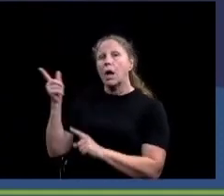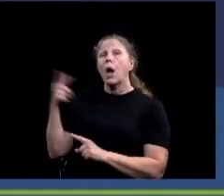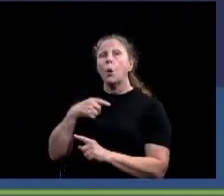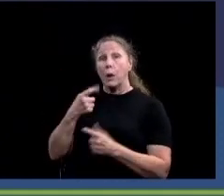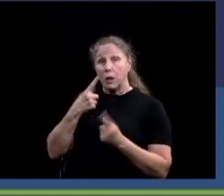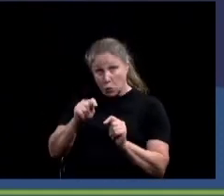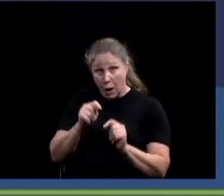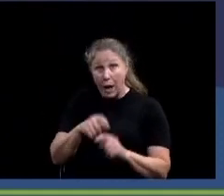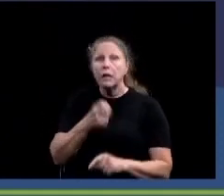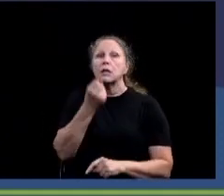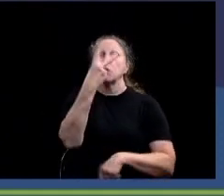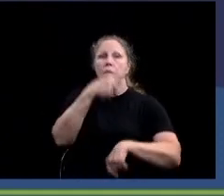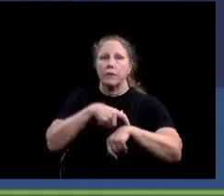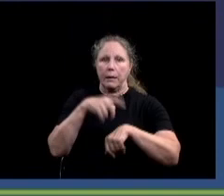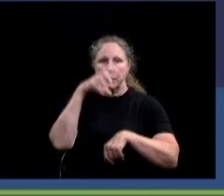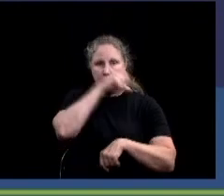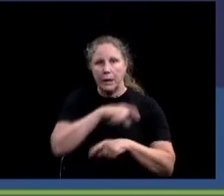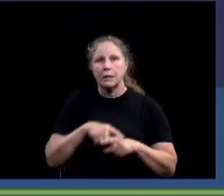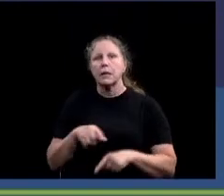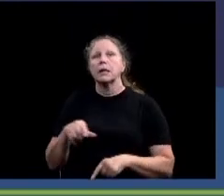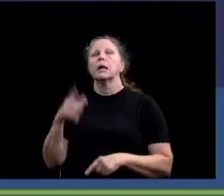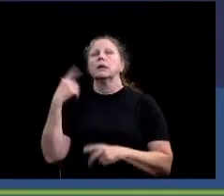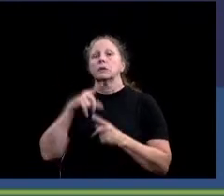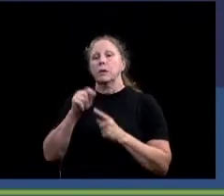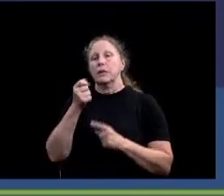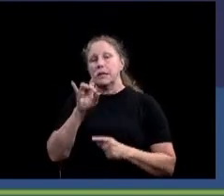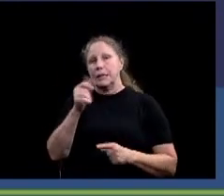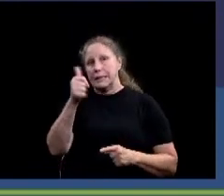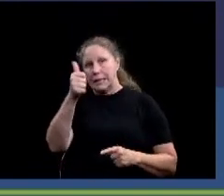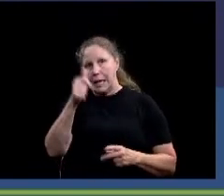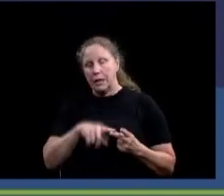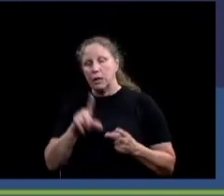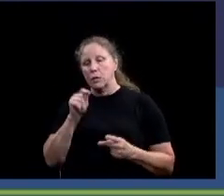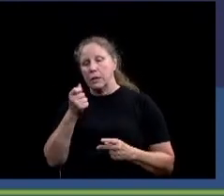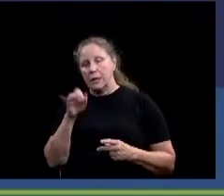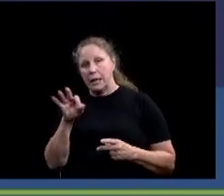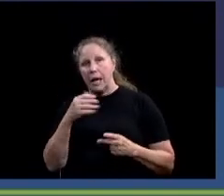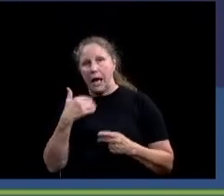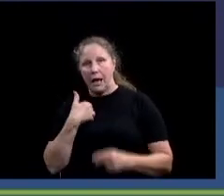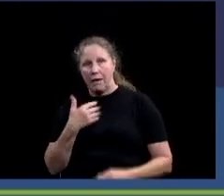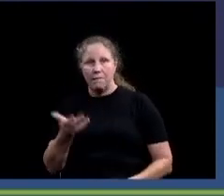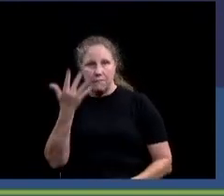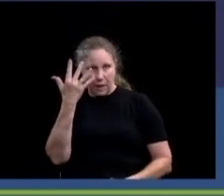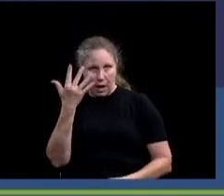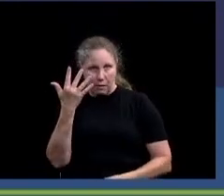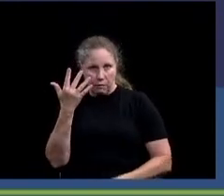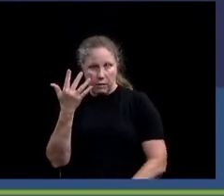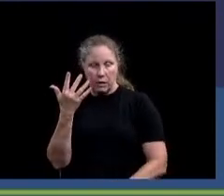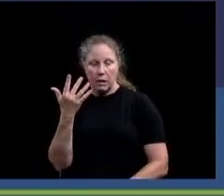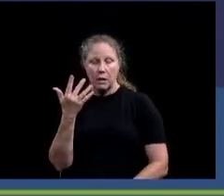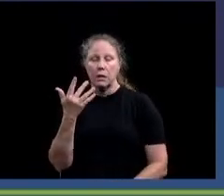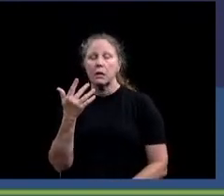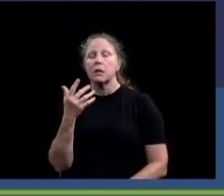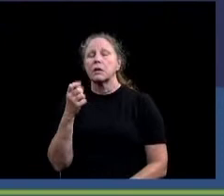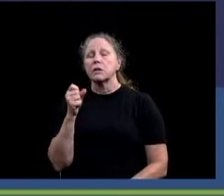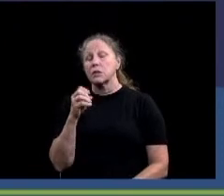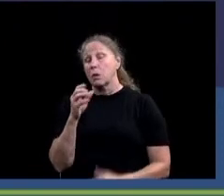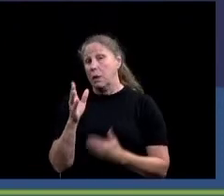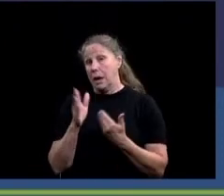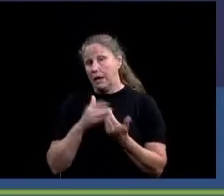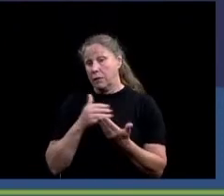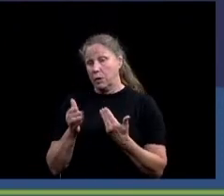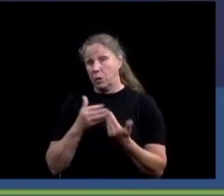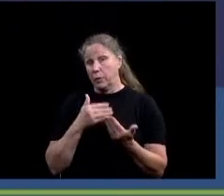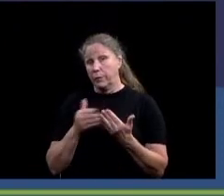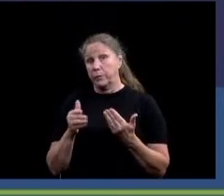In 2018 and 2019 each we had 5 misses. And so even though the taser wasn't effectively